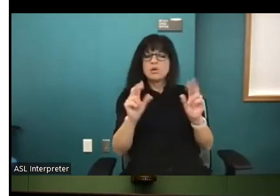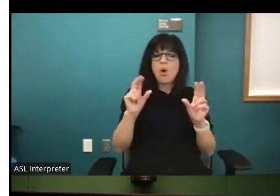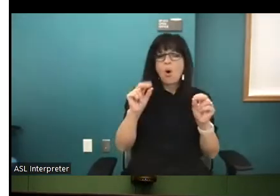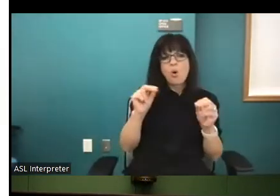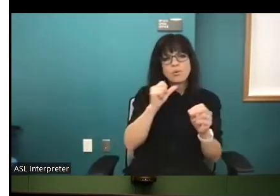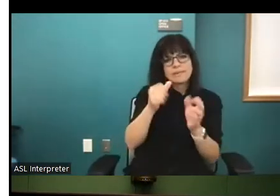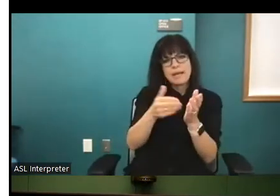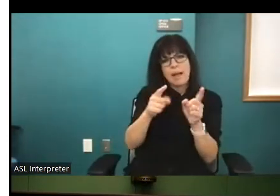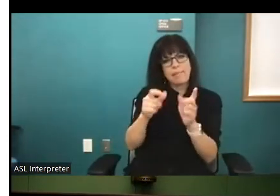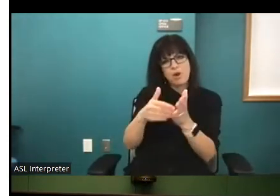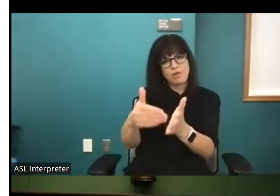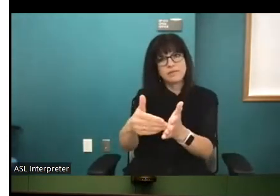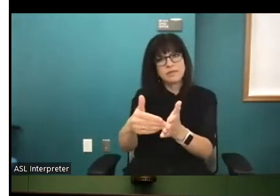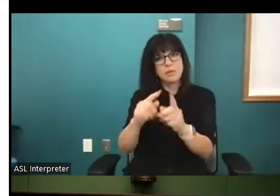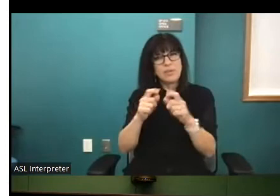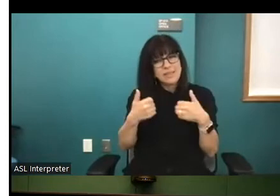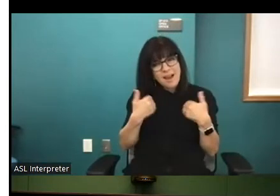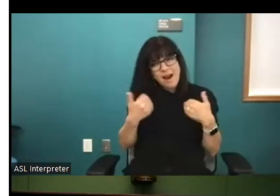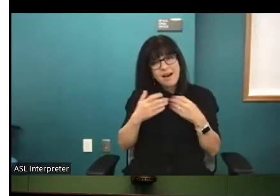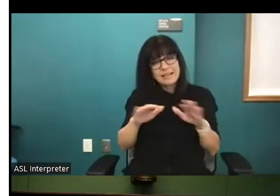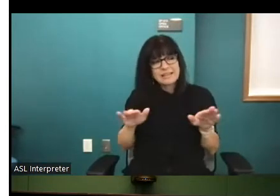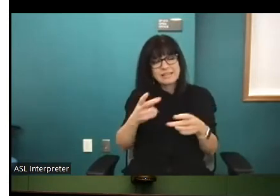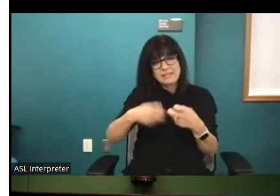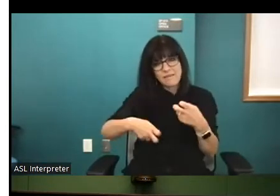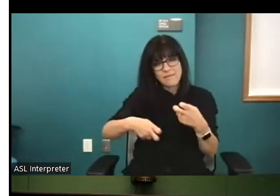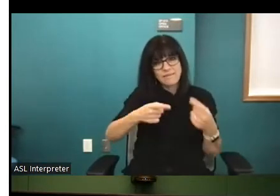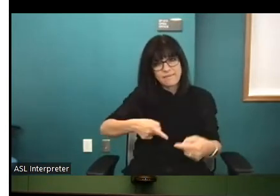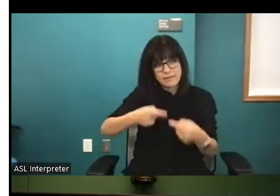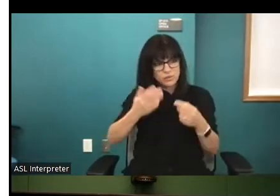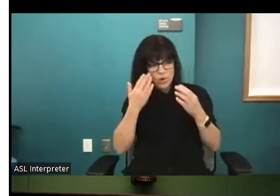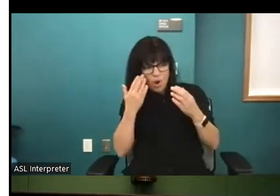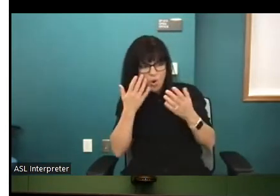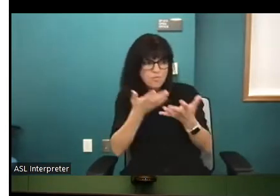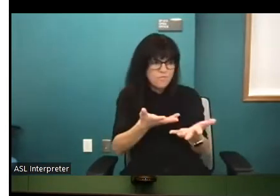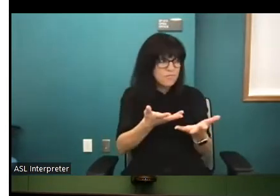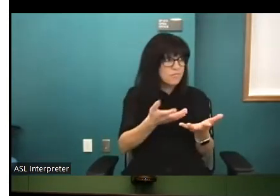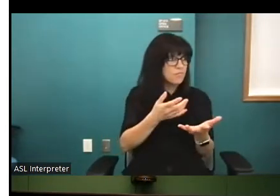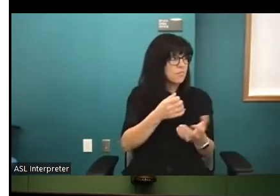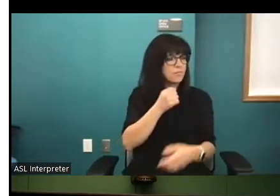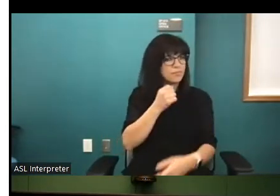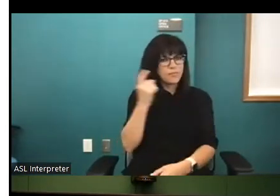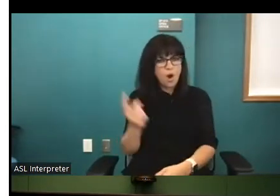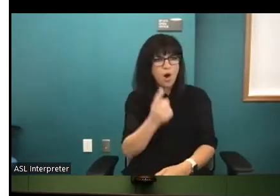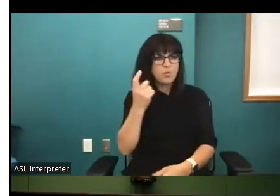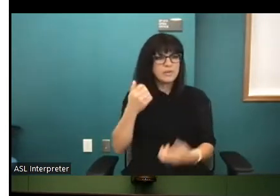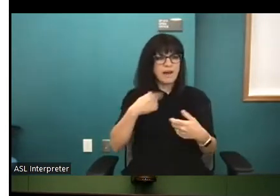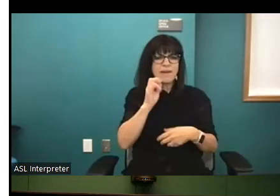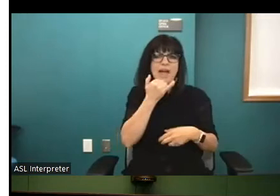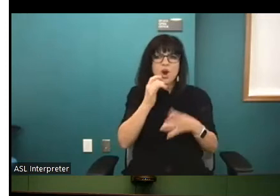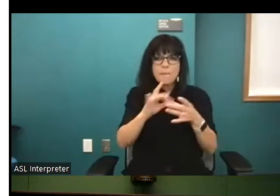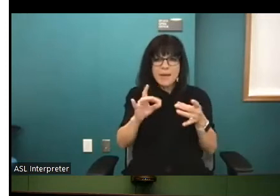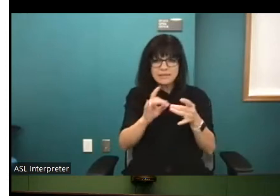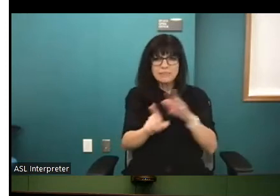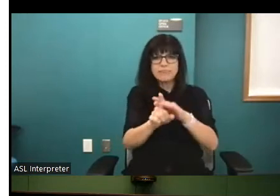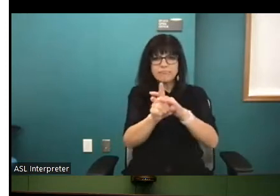exception. And, with little kids, it's hard sometimes to know because we don't always get that like error message on the